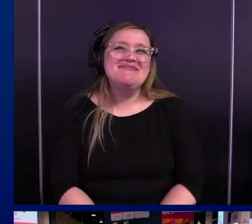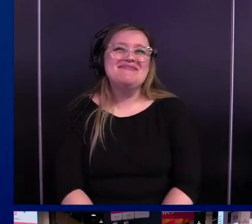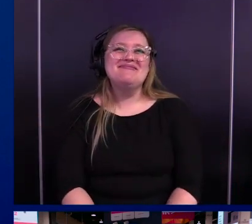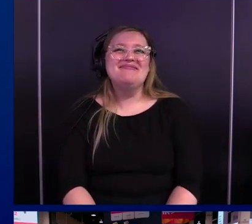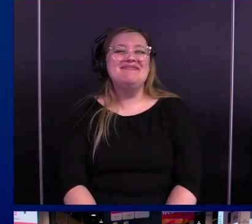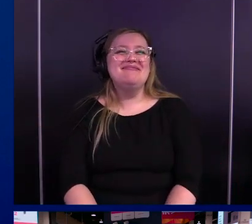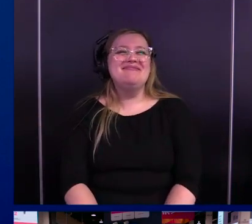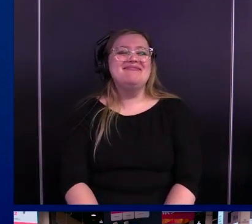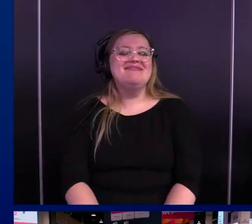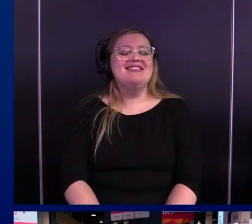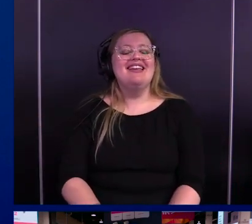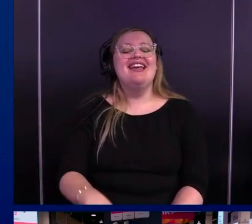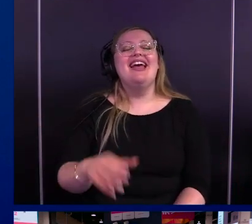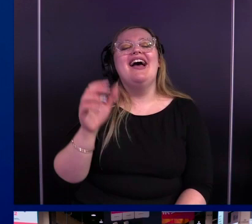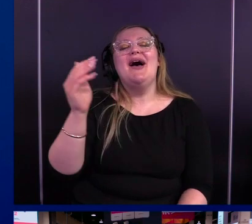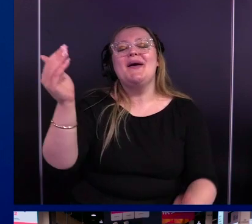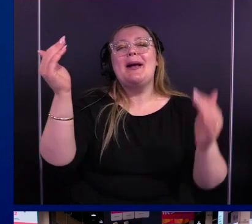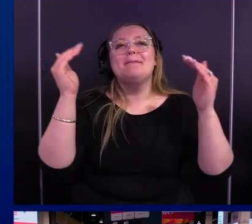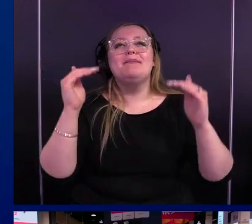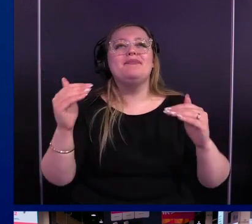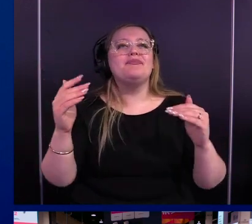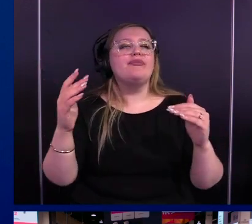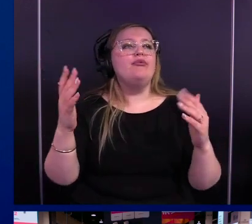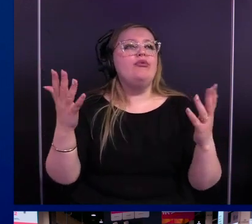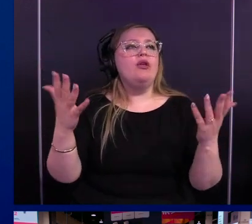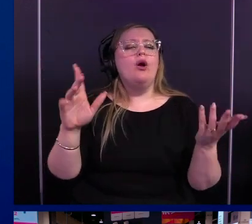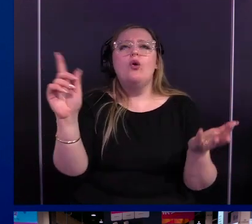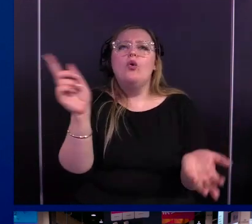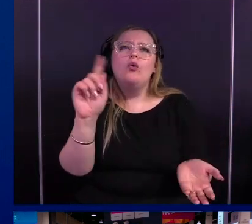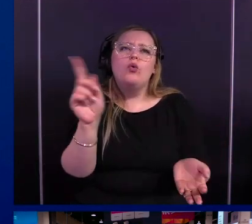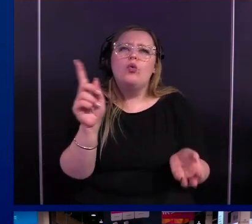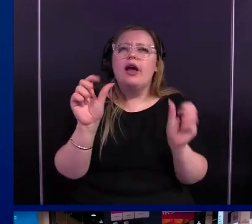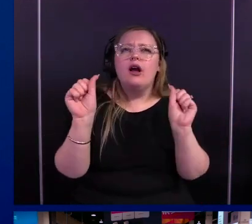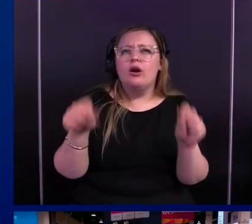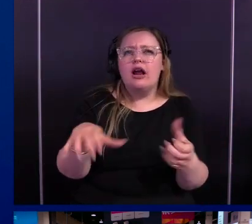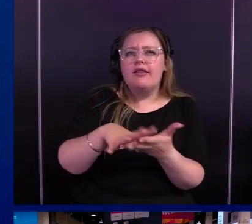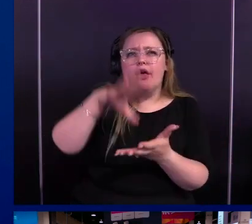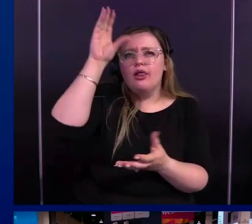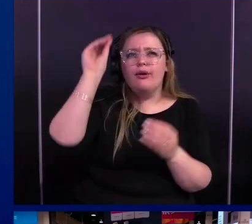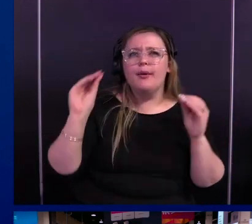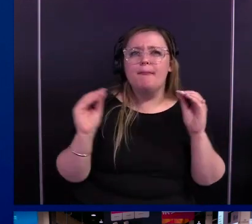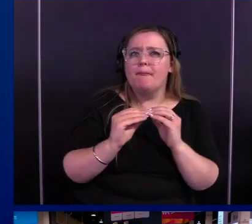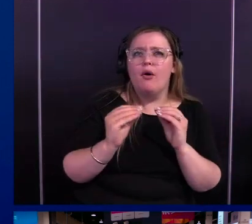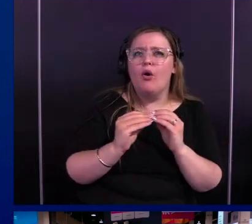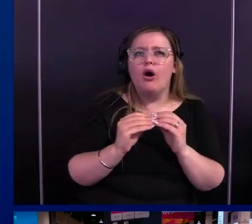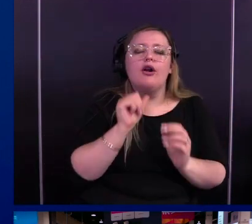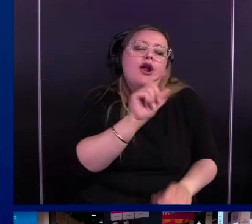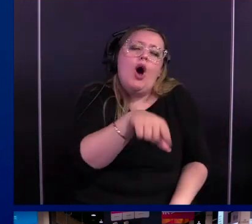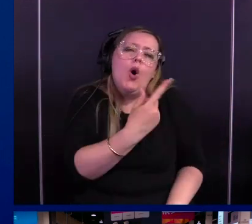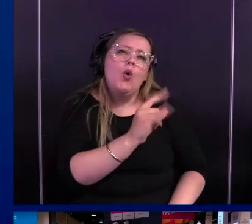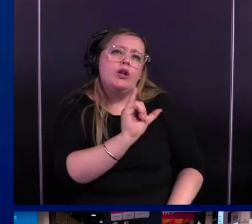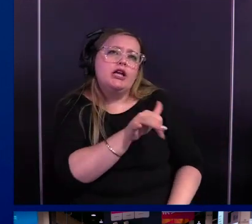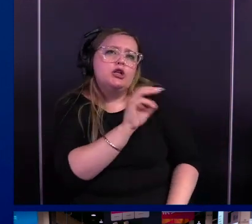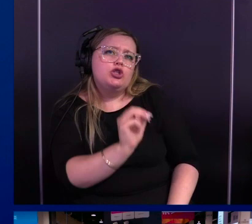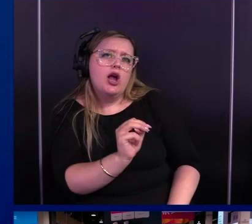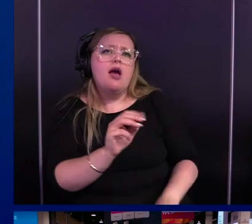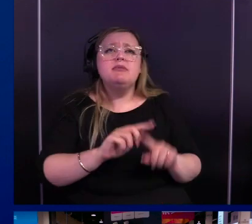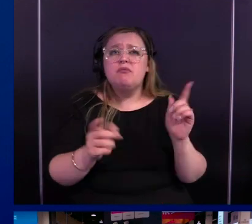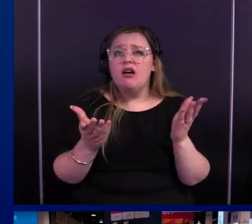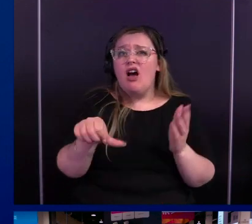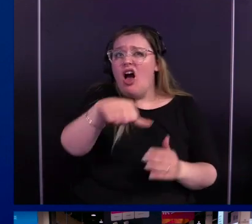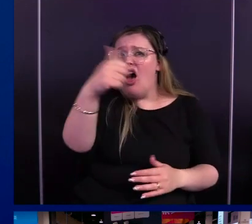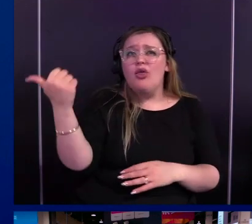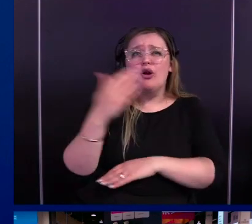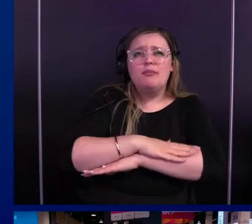All right. So moving over to where they can start learning more beyond just jams, or maybe is there another platform that they can learn and